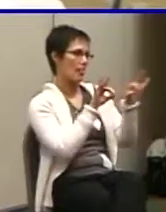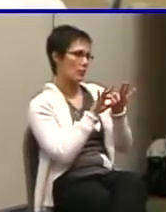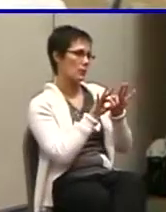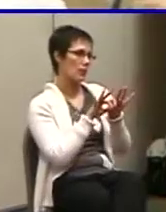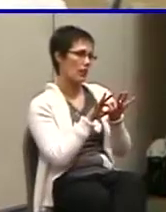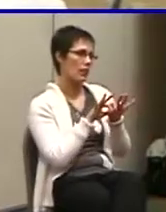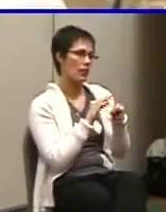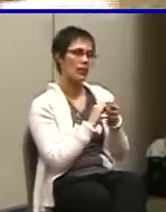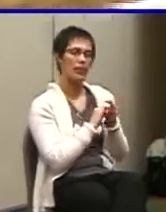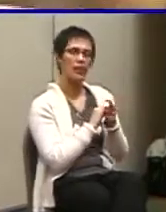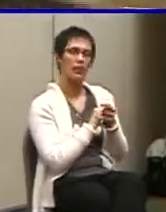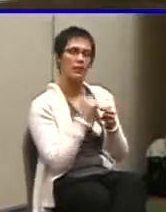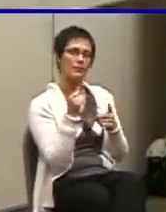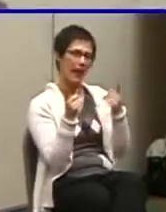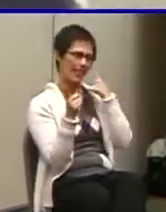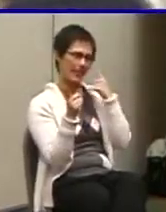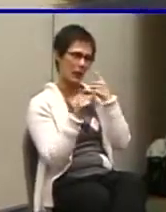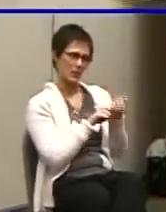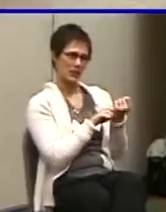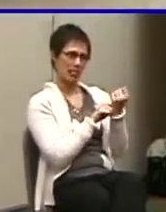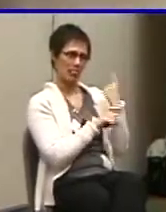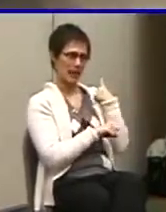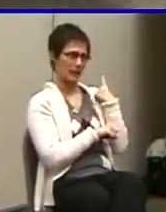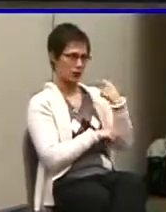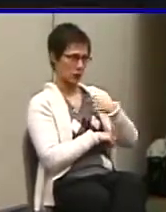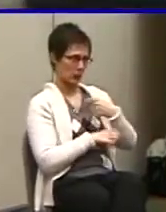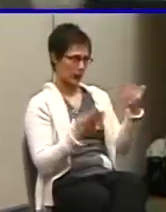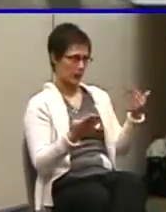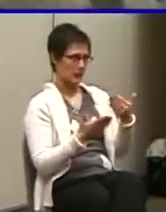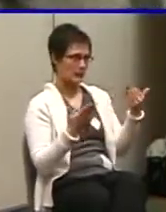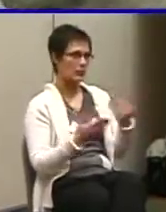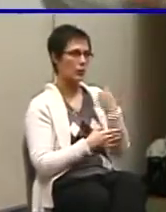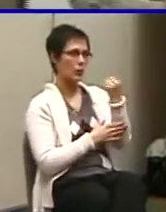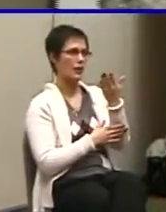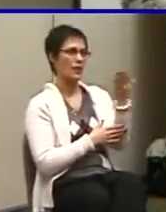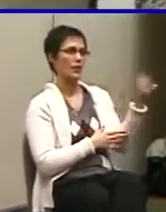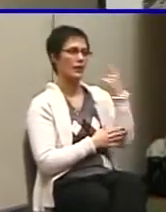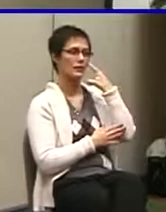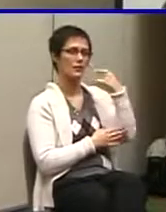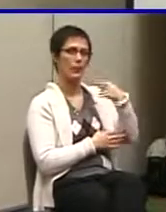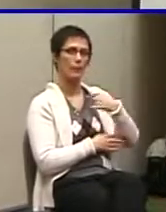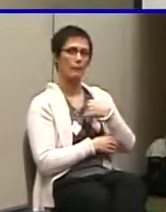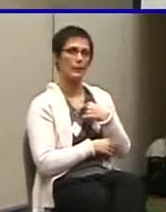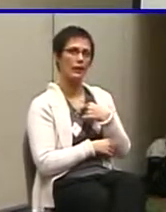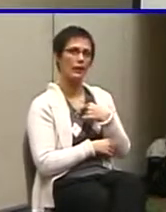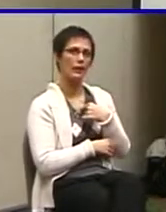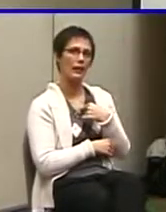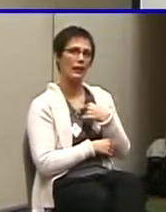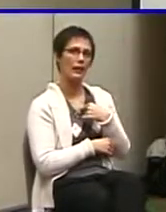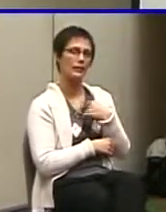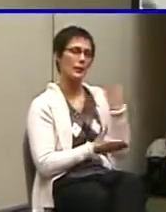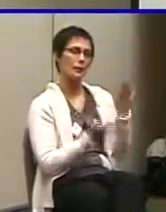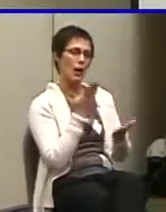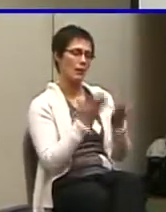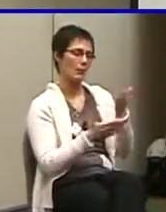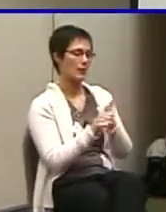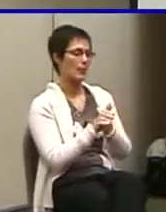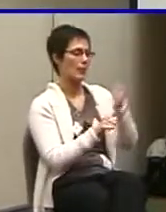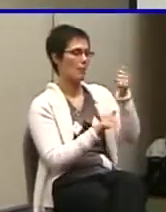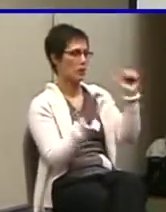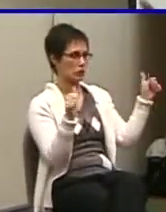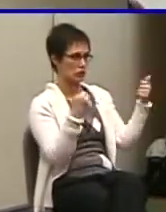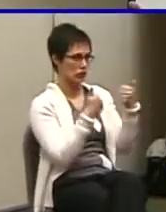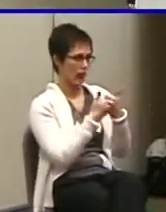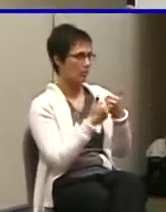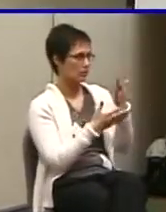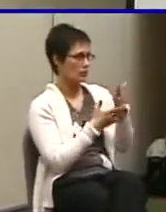think it was last year, or when I was here, I think one of the things for me that it's probably the most challenging piece of